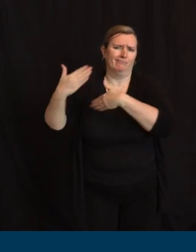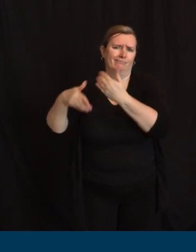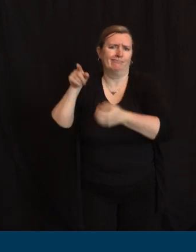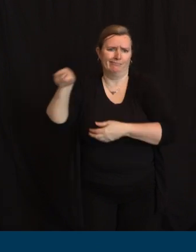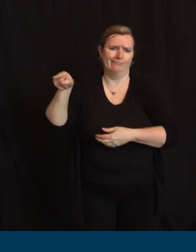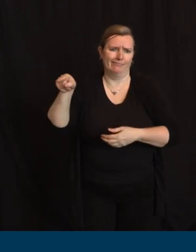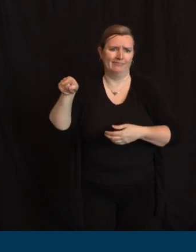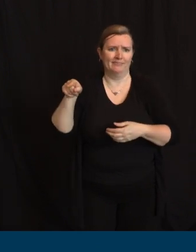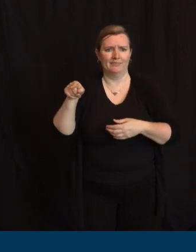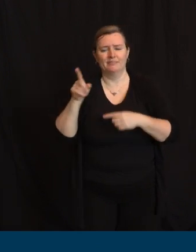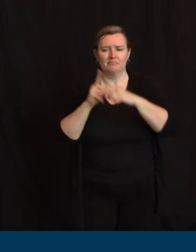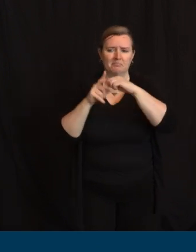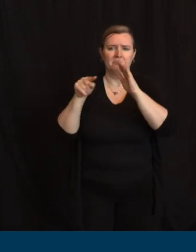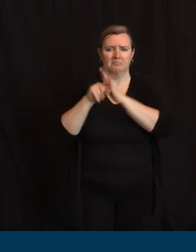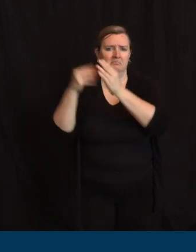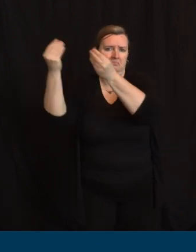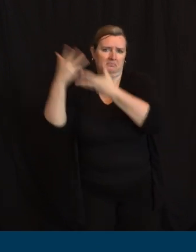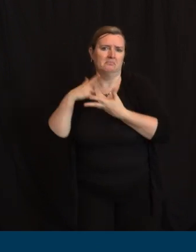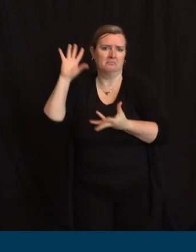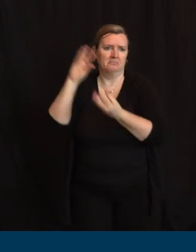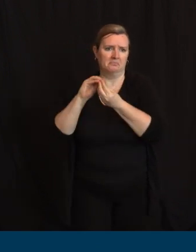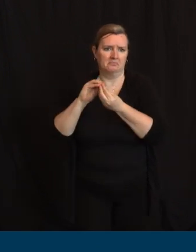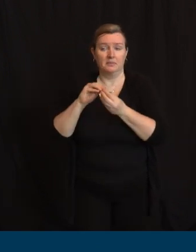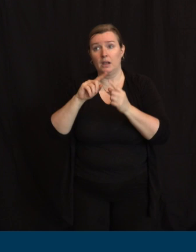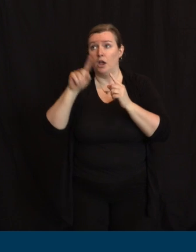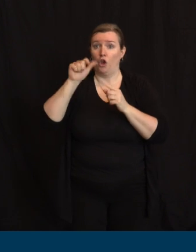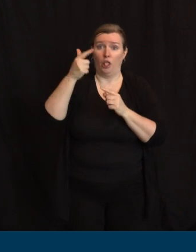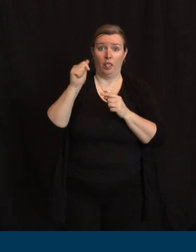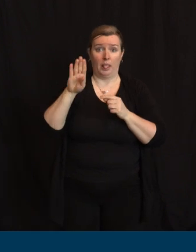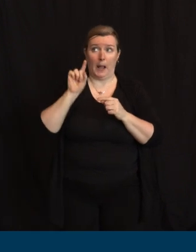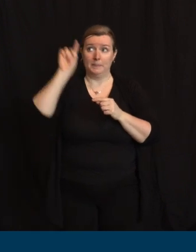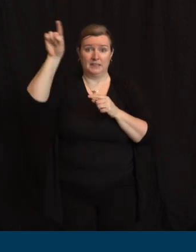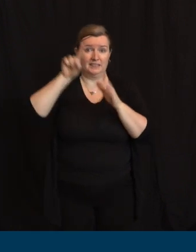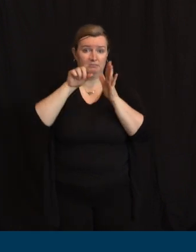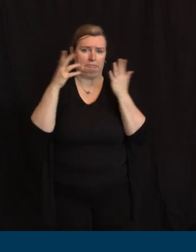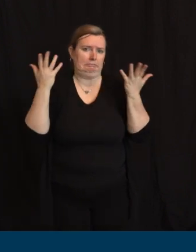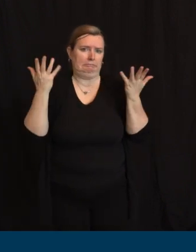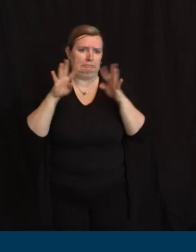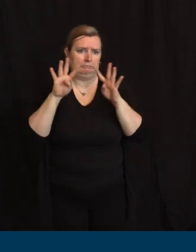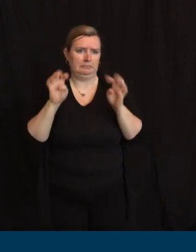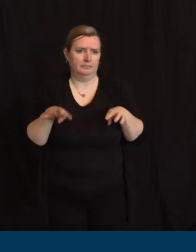somewhere between about 7,000 and 9,000 tests being performed a day.